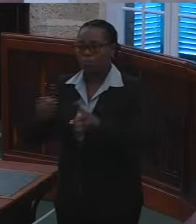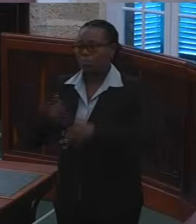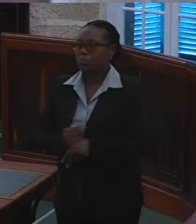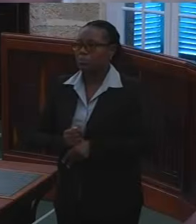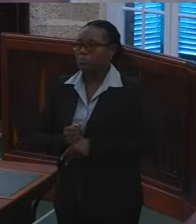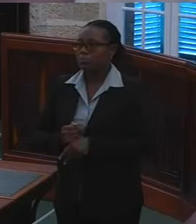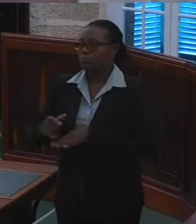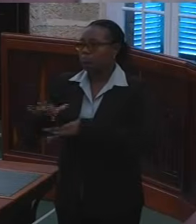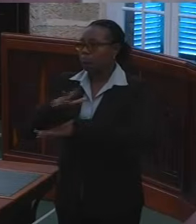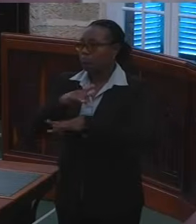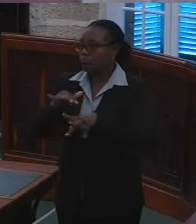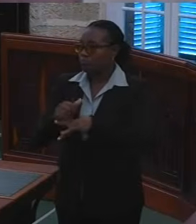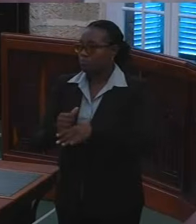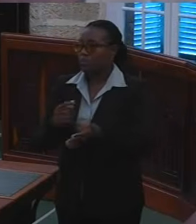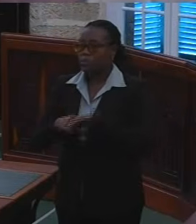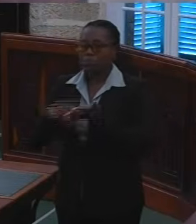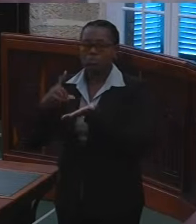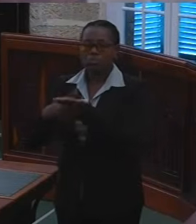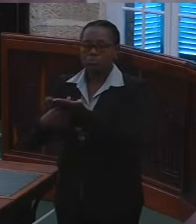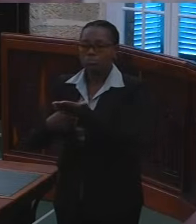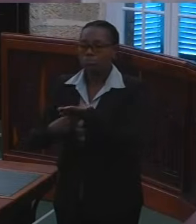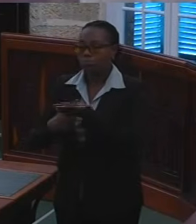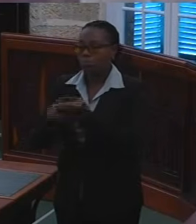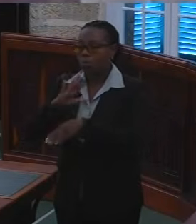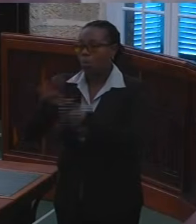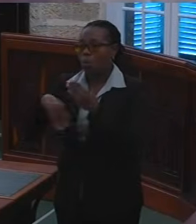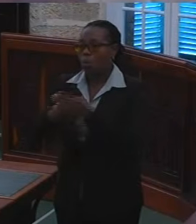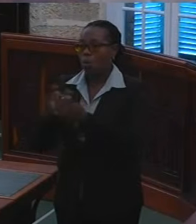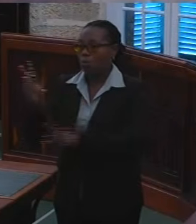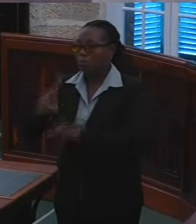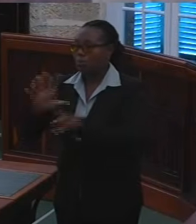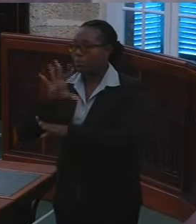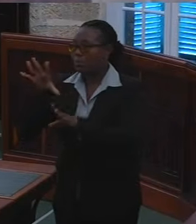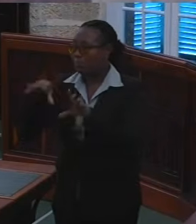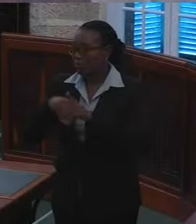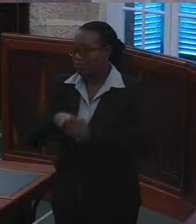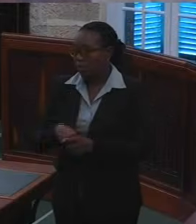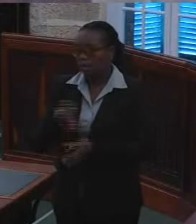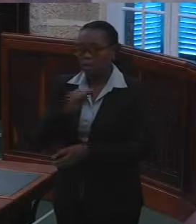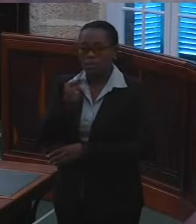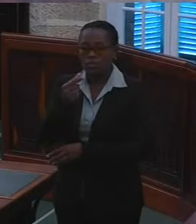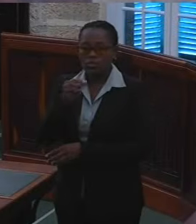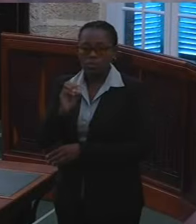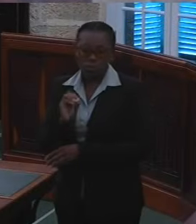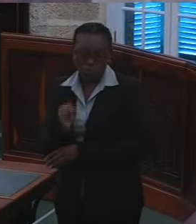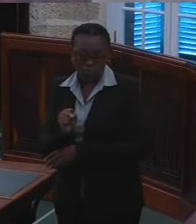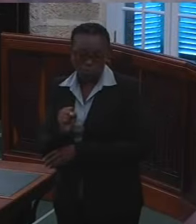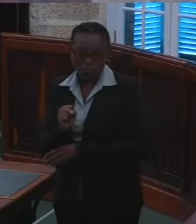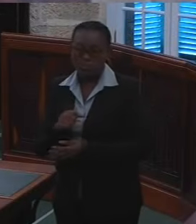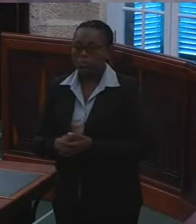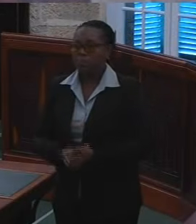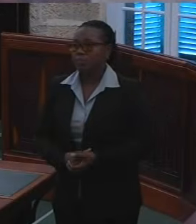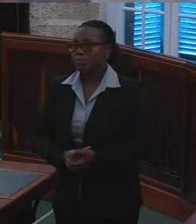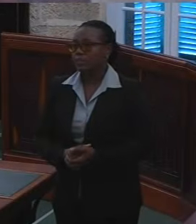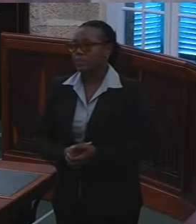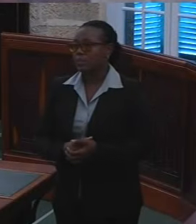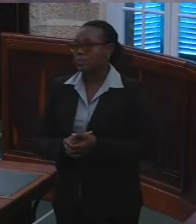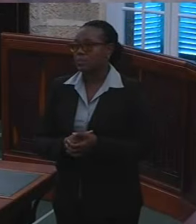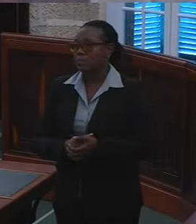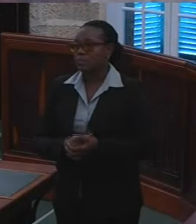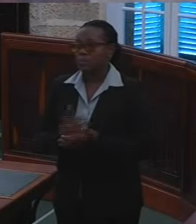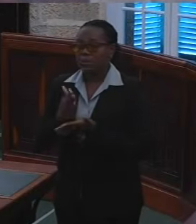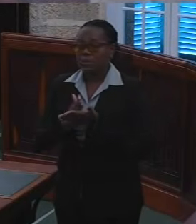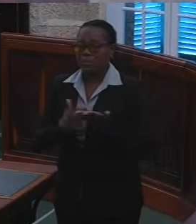have the conversation with all the active players, NGOs, you name it, sometime June